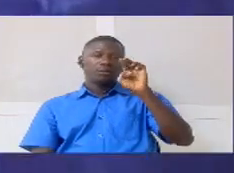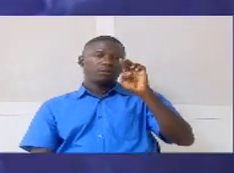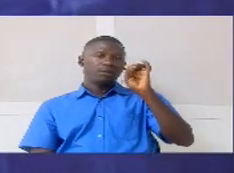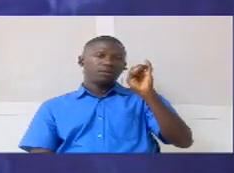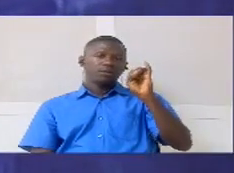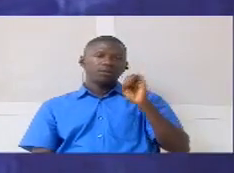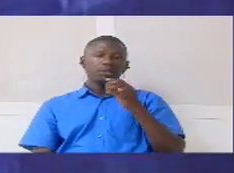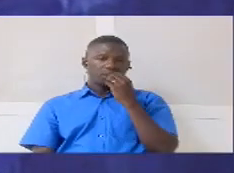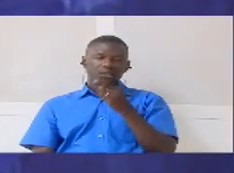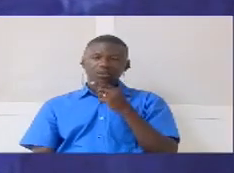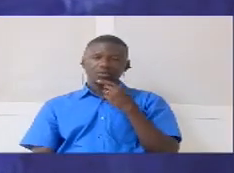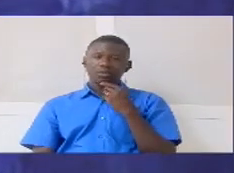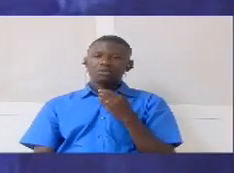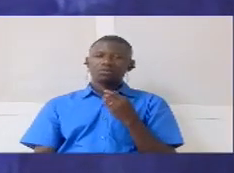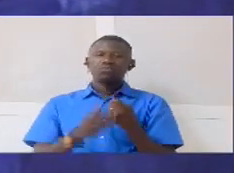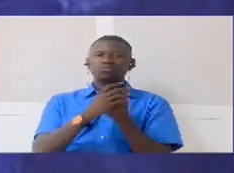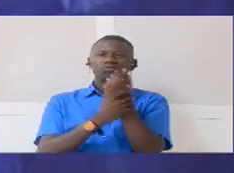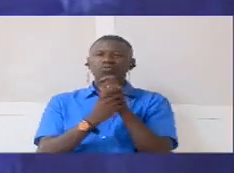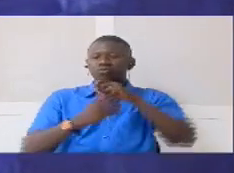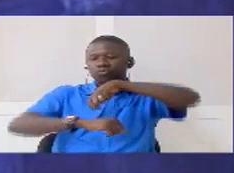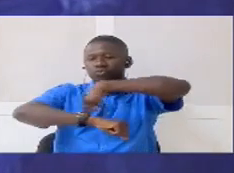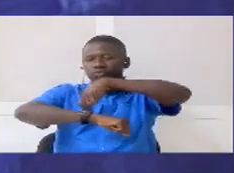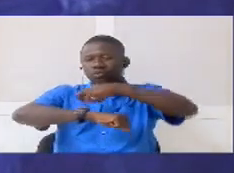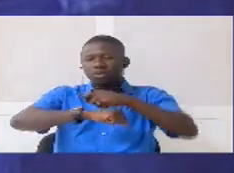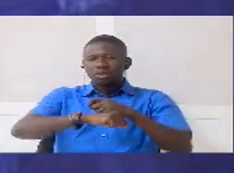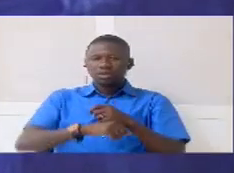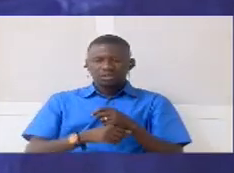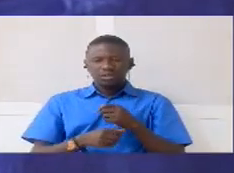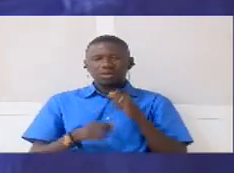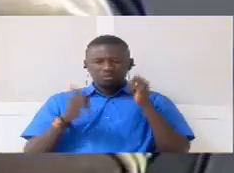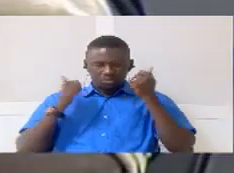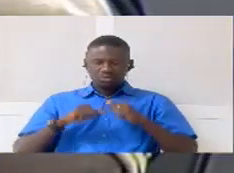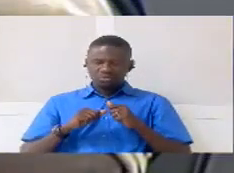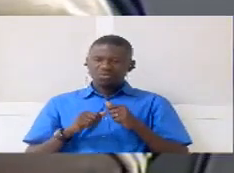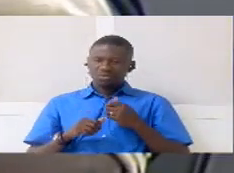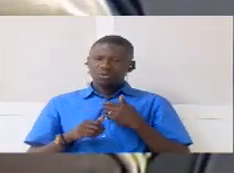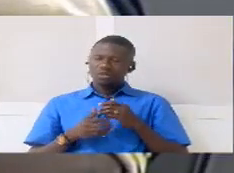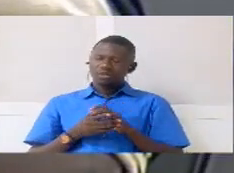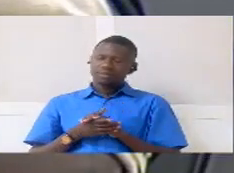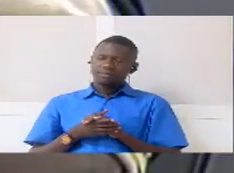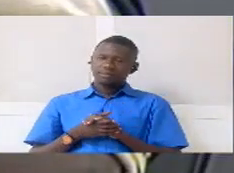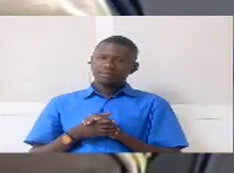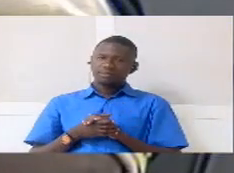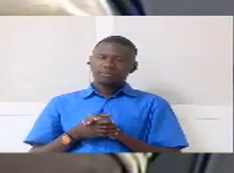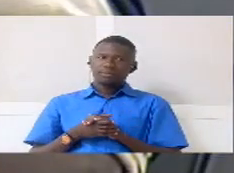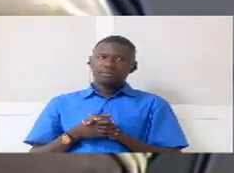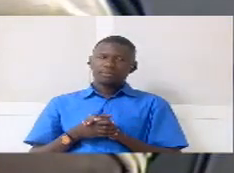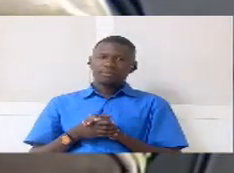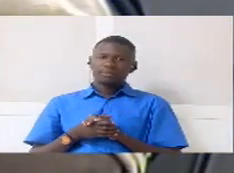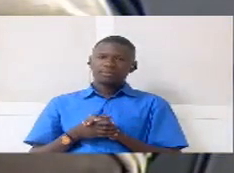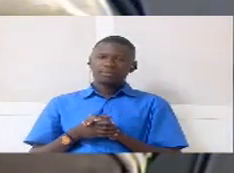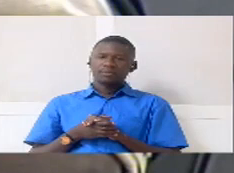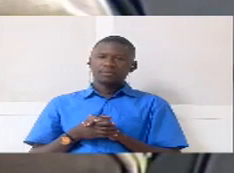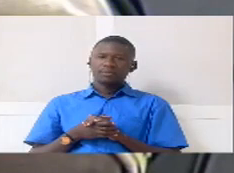mom ruuy mënu du ko indi. Ako ñu bëri bëri ku wame ka voté ako mono bu ka sa bu de. Lekk